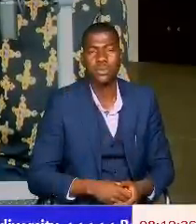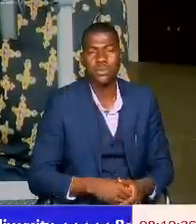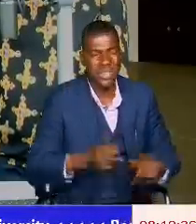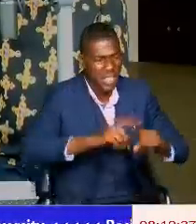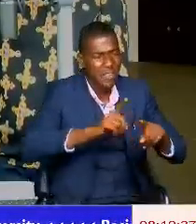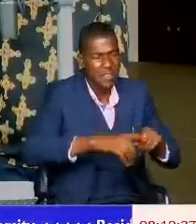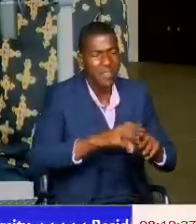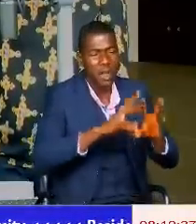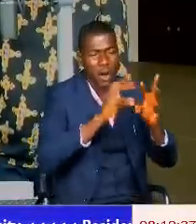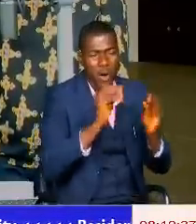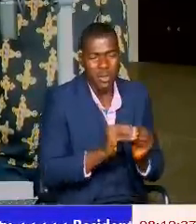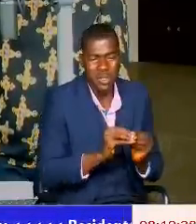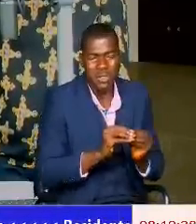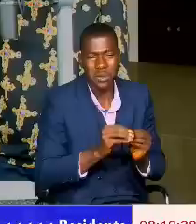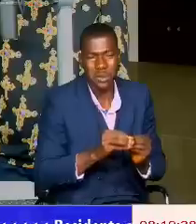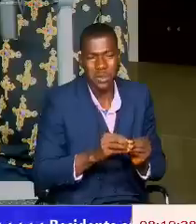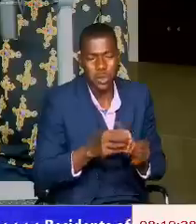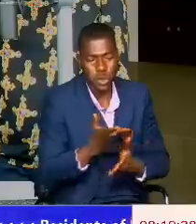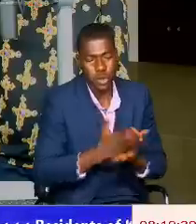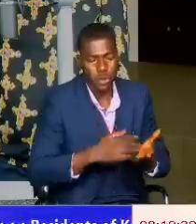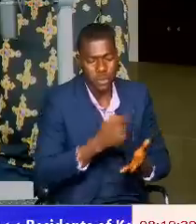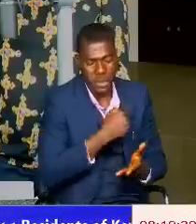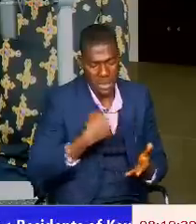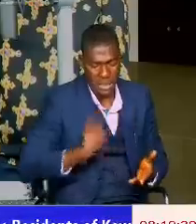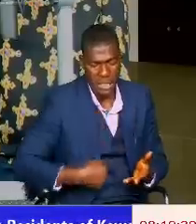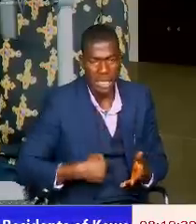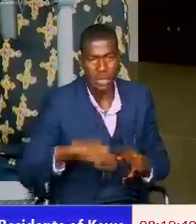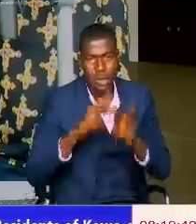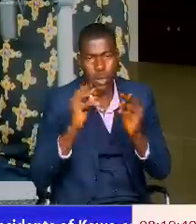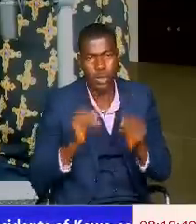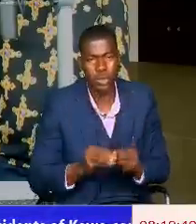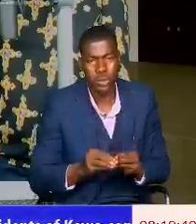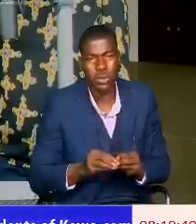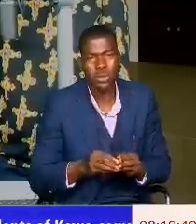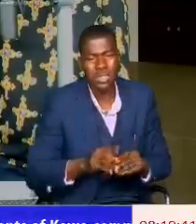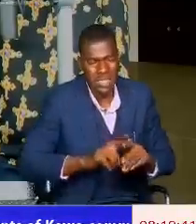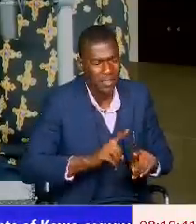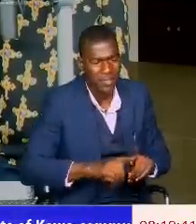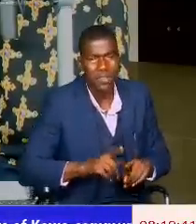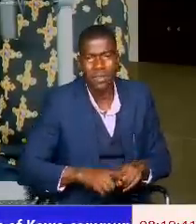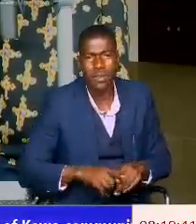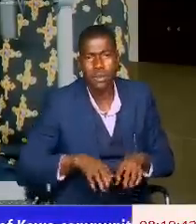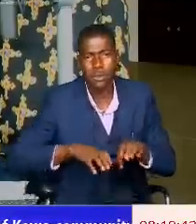okay, one company, I don't forget the name of the country, them.